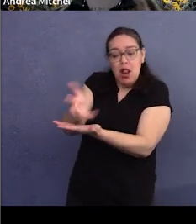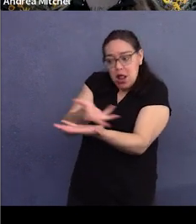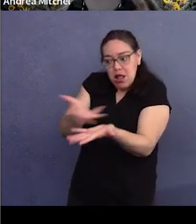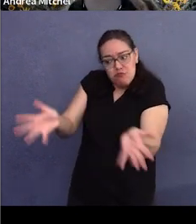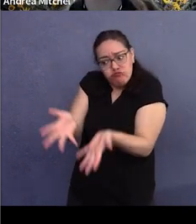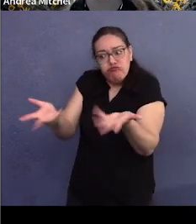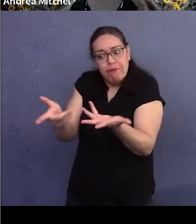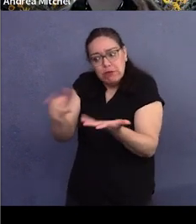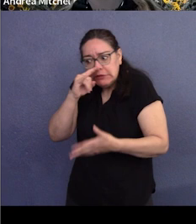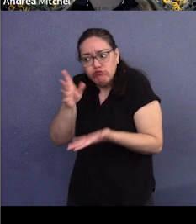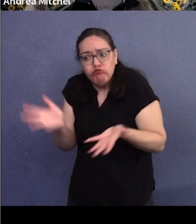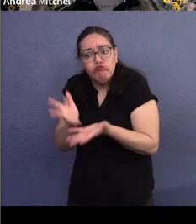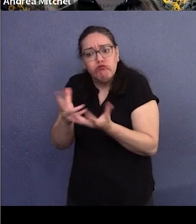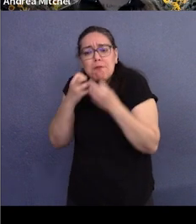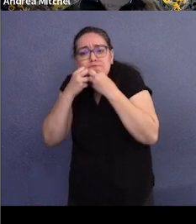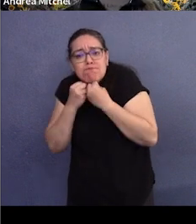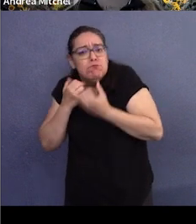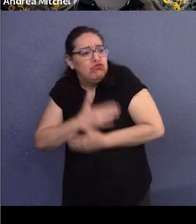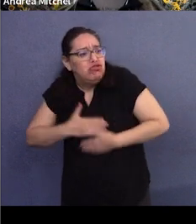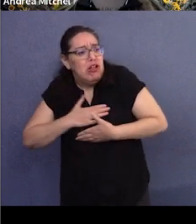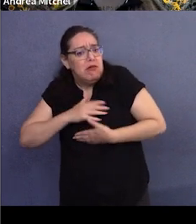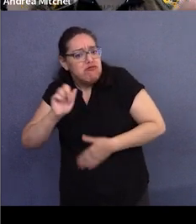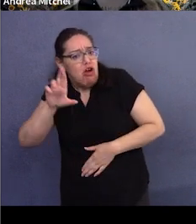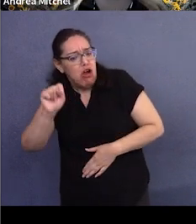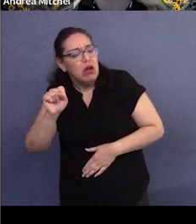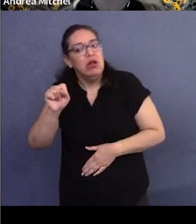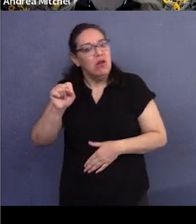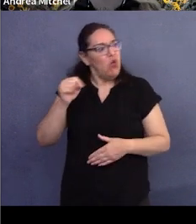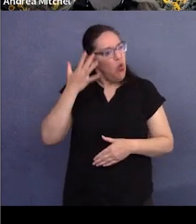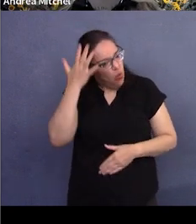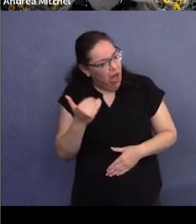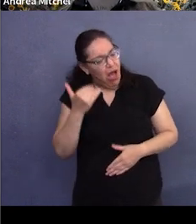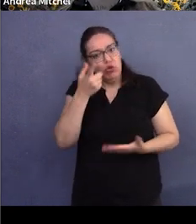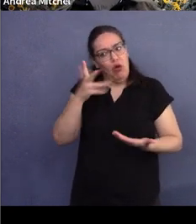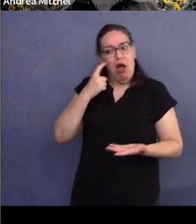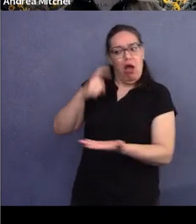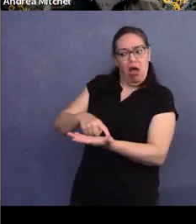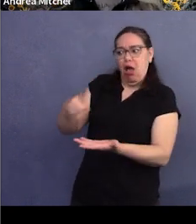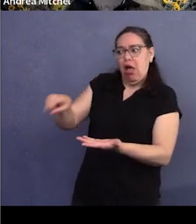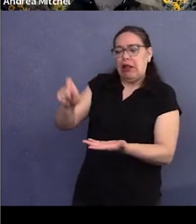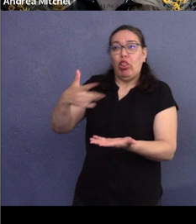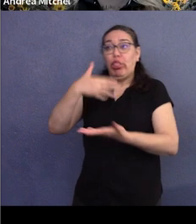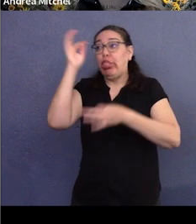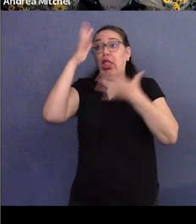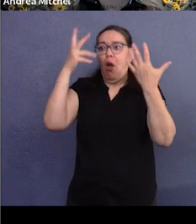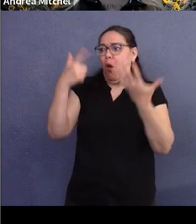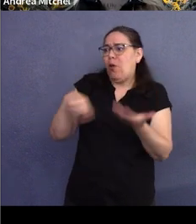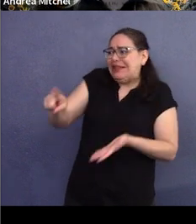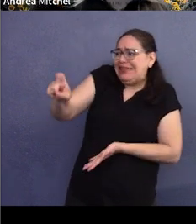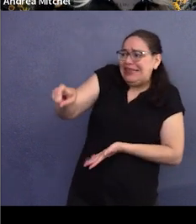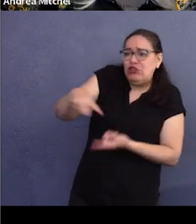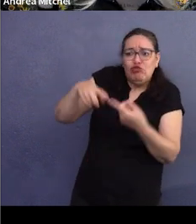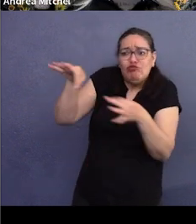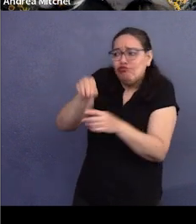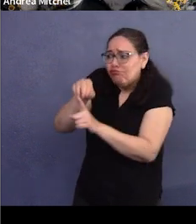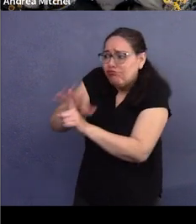to appreciate art in schools, you've identified that there's a need for that. So you know that there's a need for something.